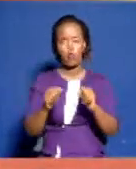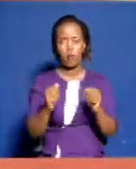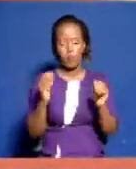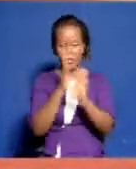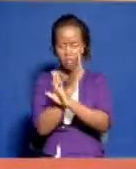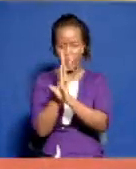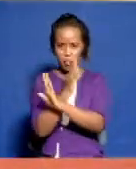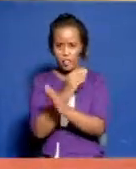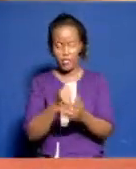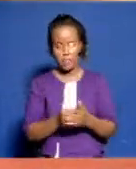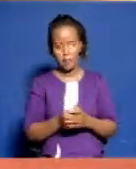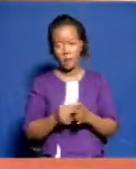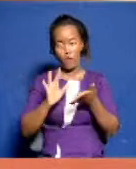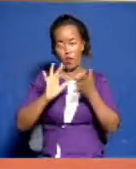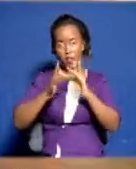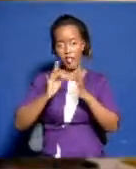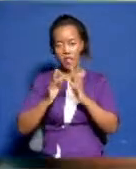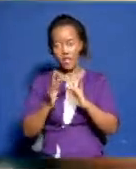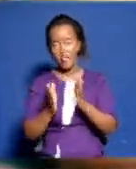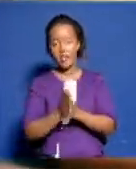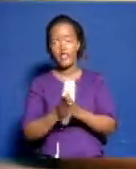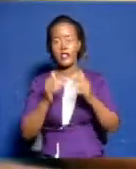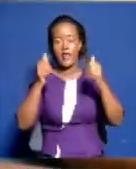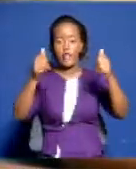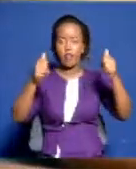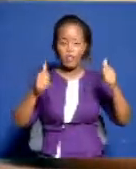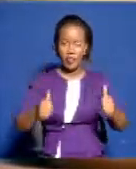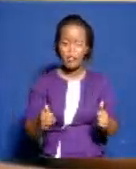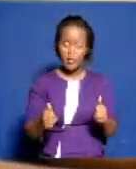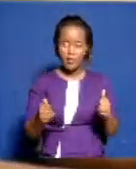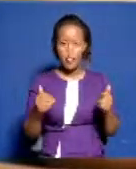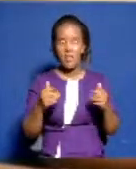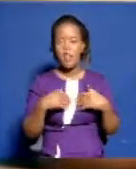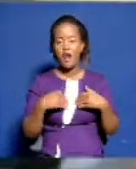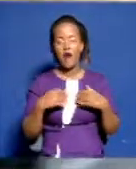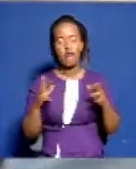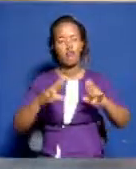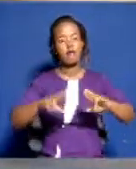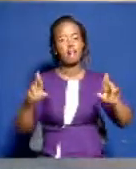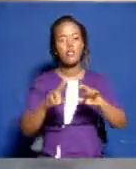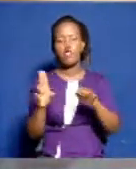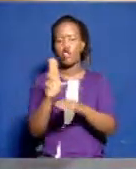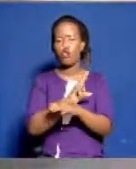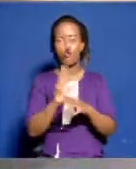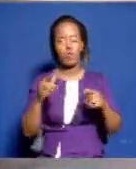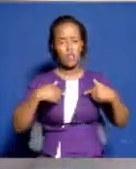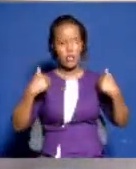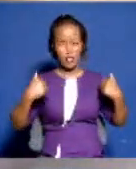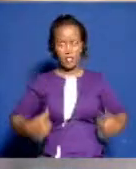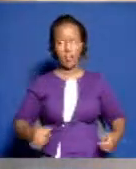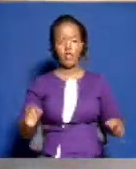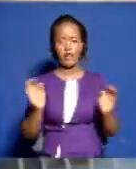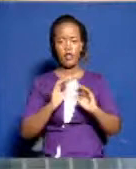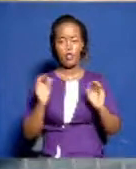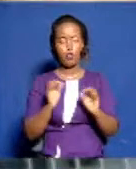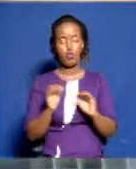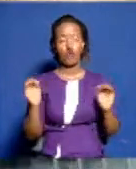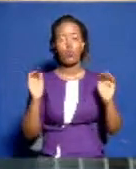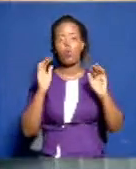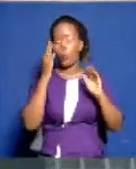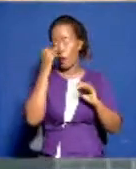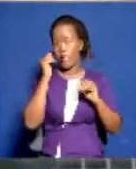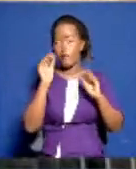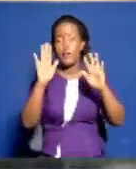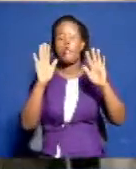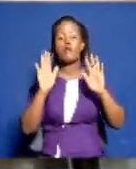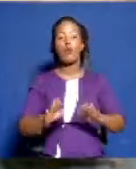internet providers and advertisers. However, the feature will not be available to users in China, one of its most important markets, due to